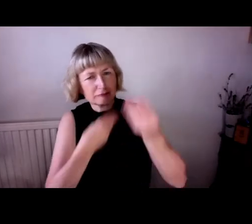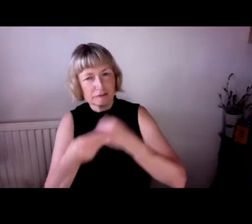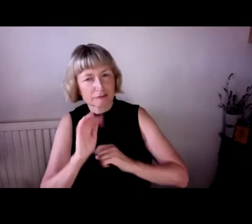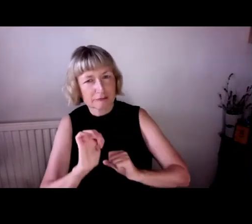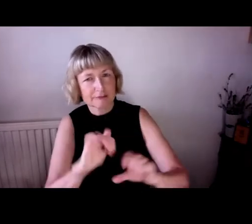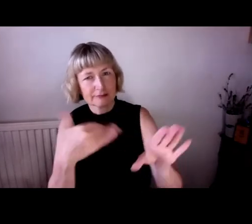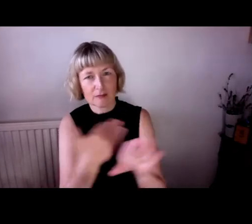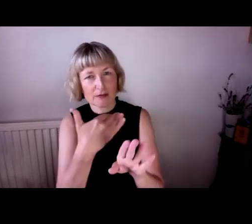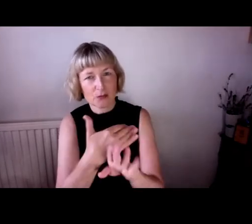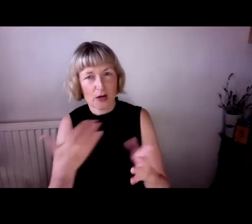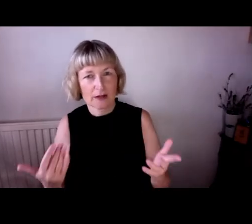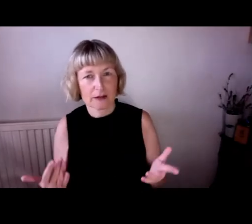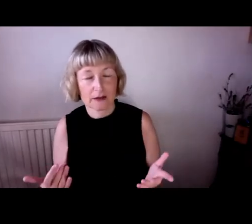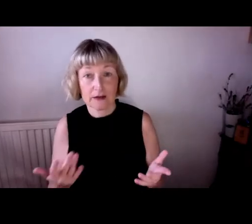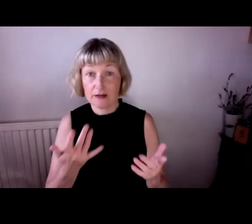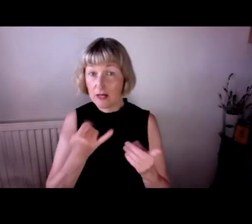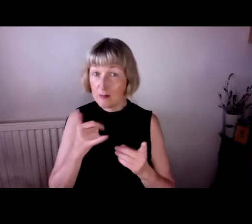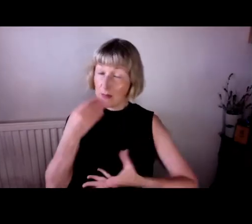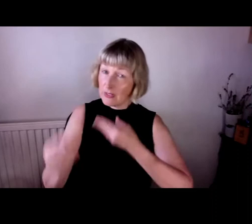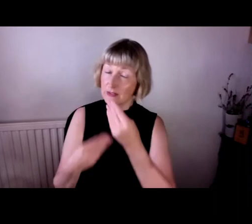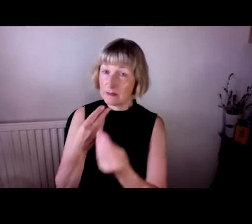and perhaps talk to a little bit